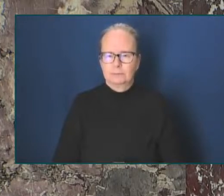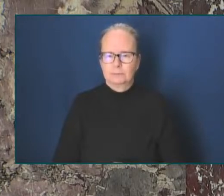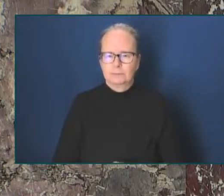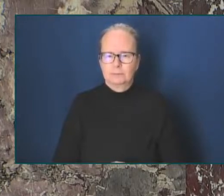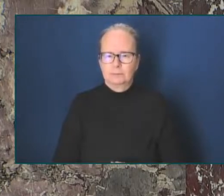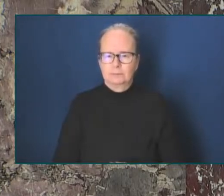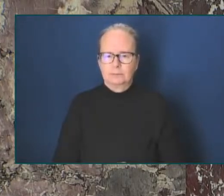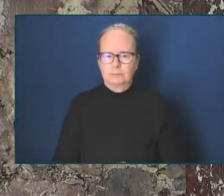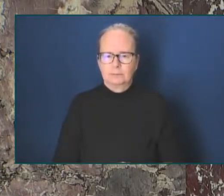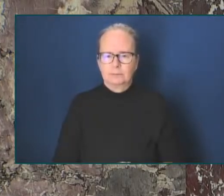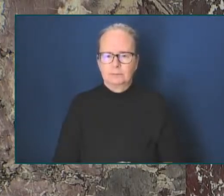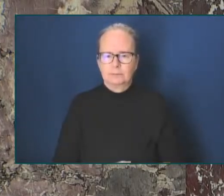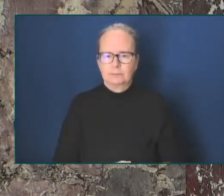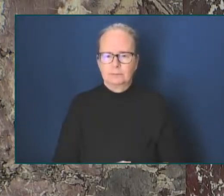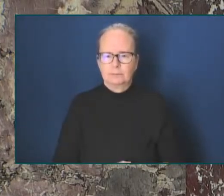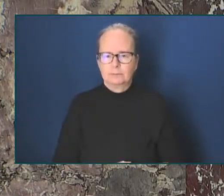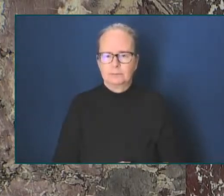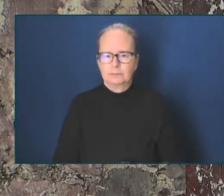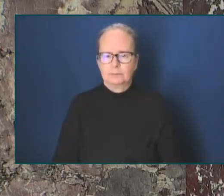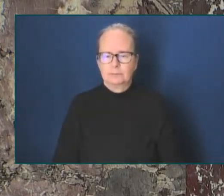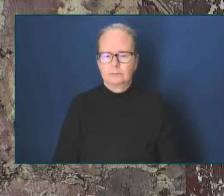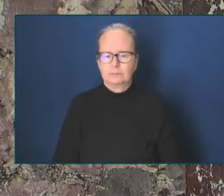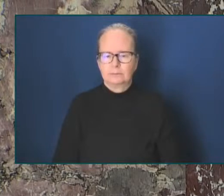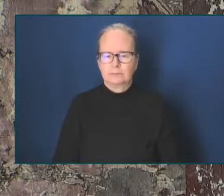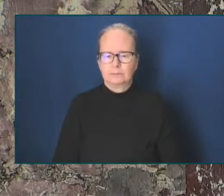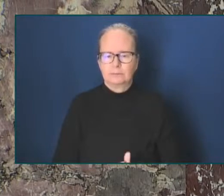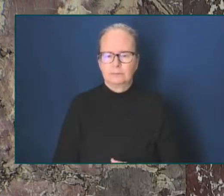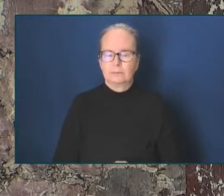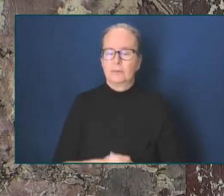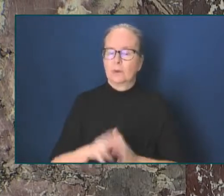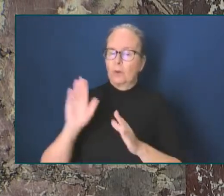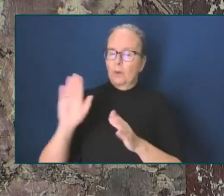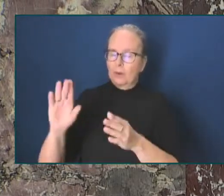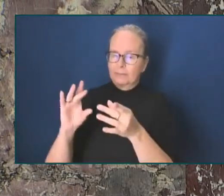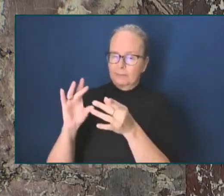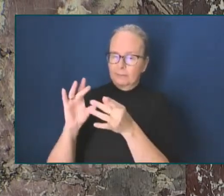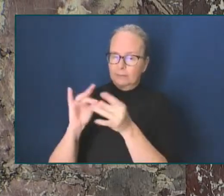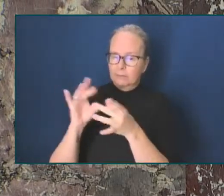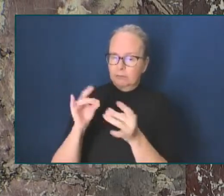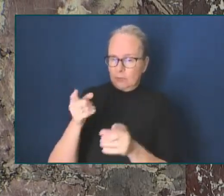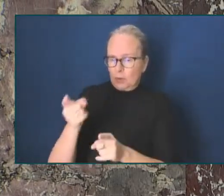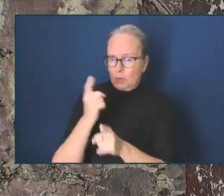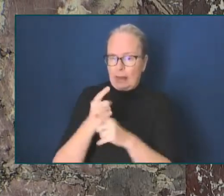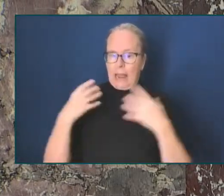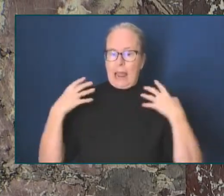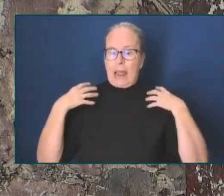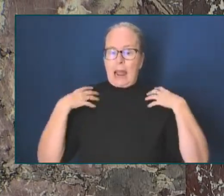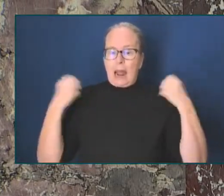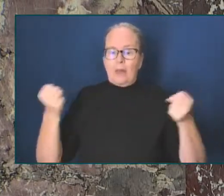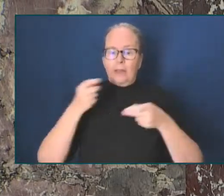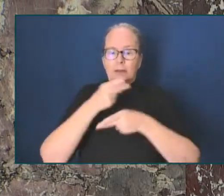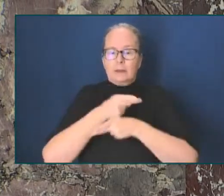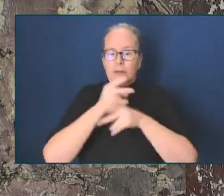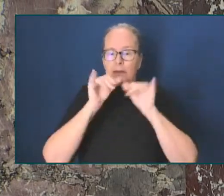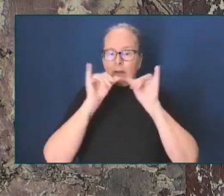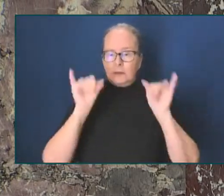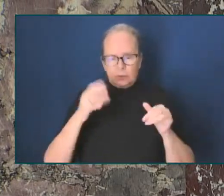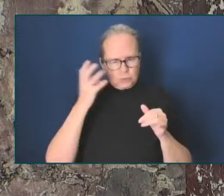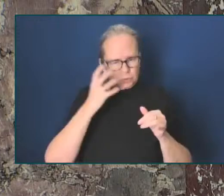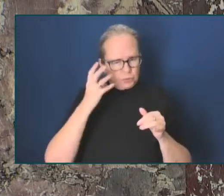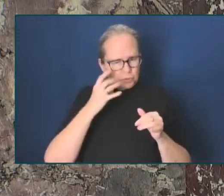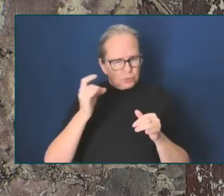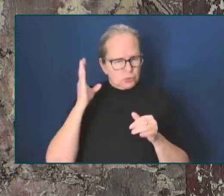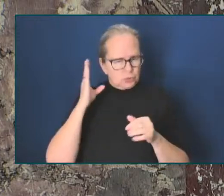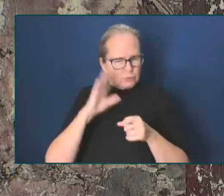The member's right that our healthcare system is under incredible stress. Healthcare workers have gone through the pandemic. They've worked extended hours. We